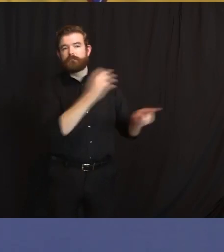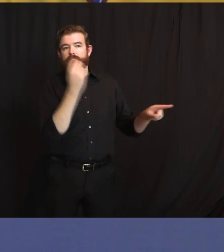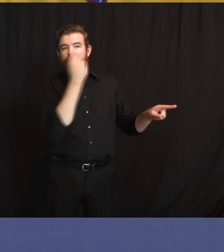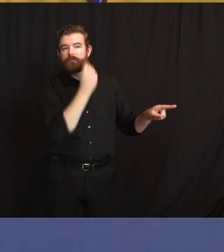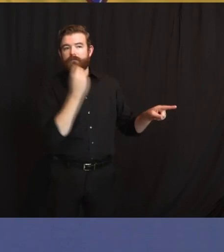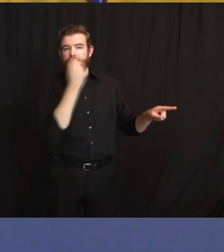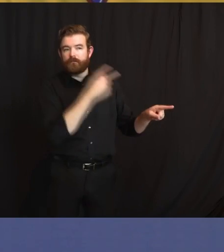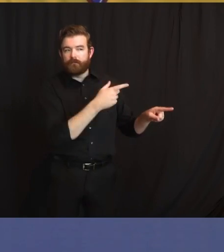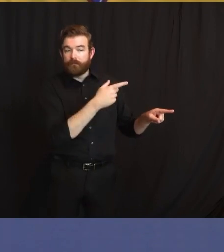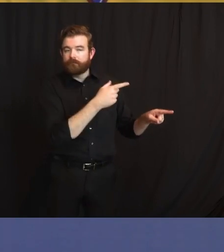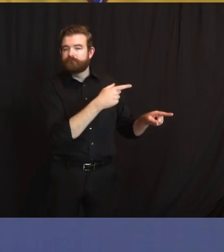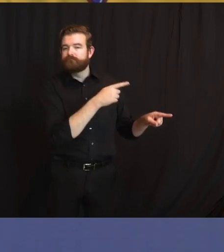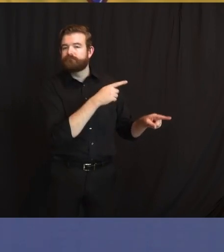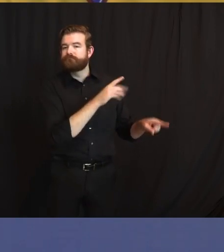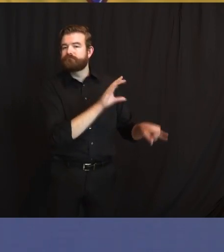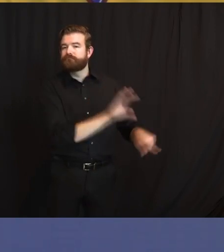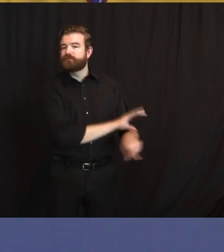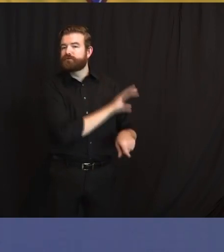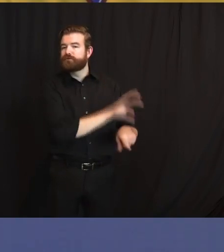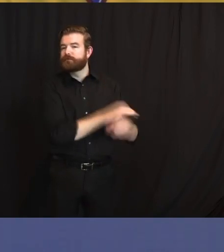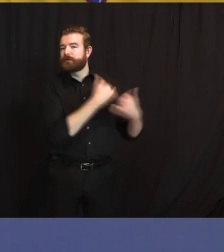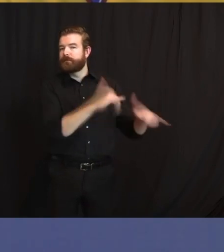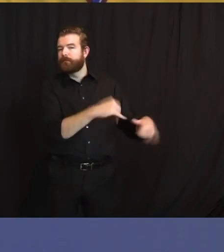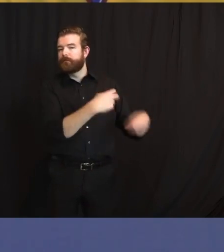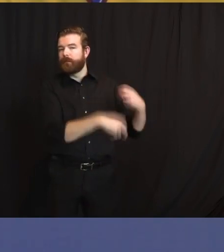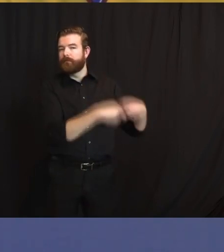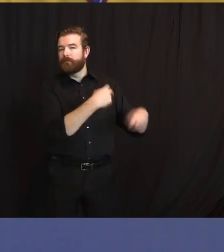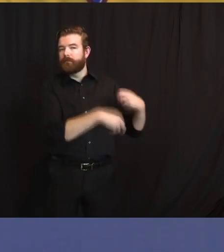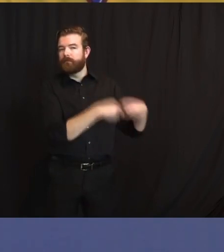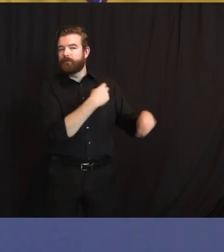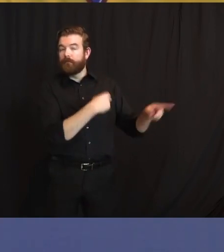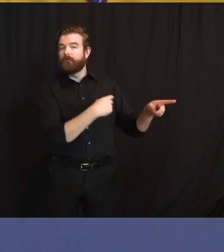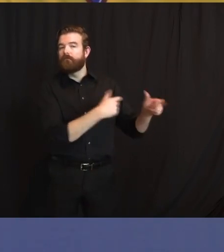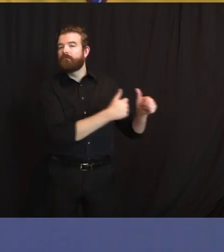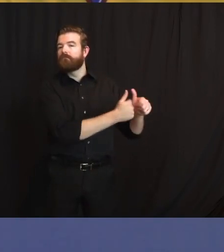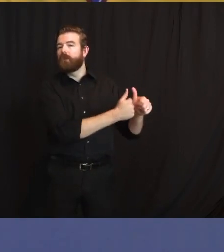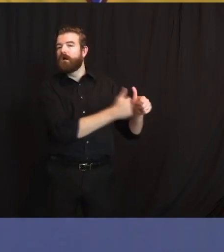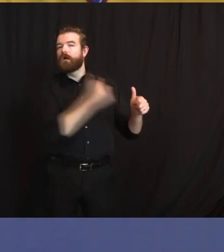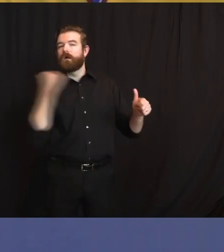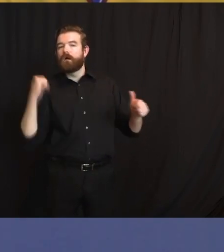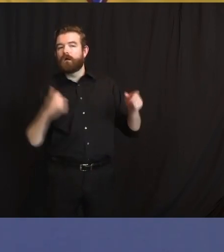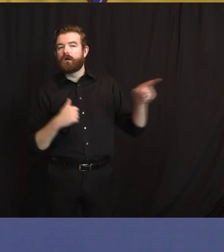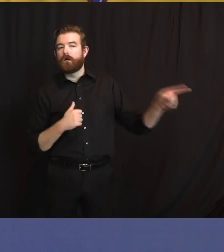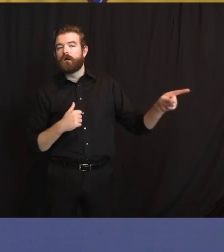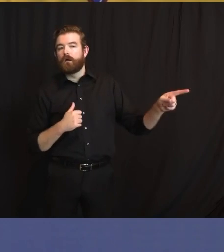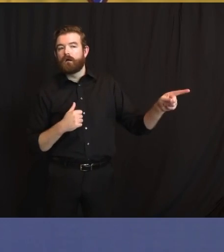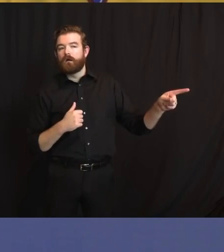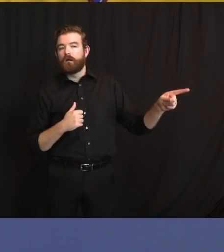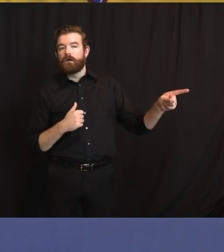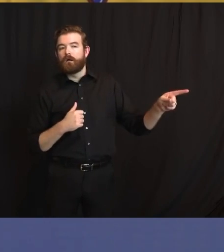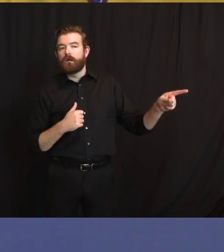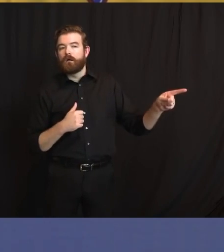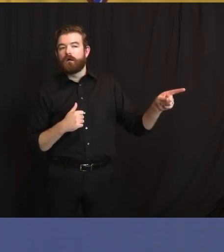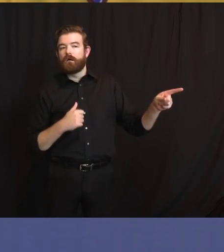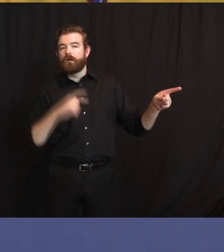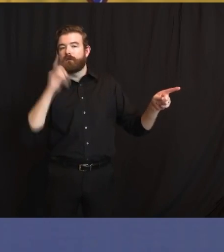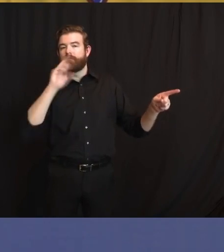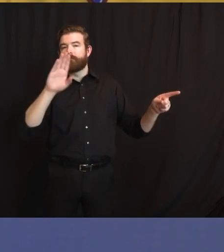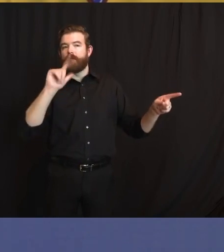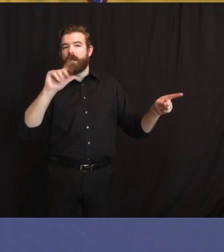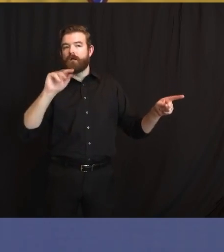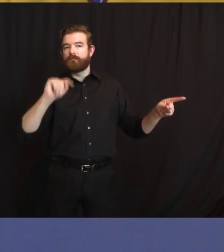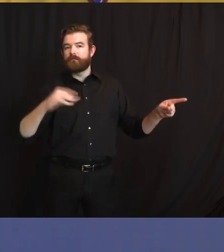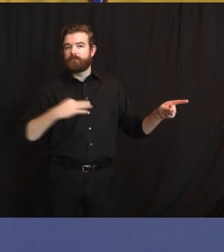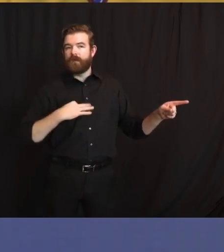with processing ballots. We're told that the backlog in some places for processing ballot applications is now as long as 4 or 5